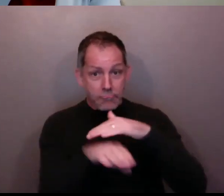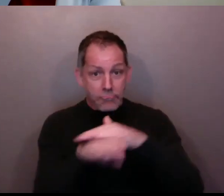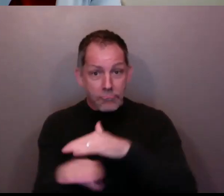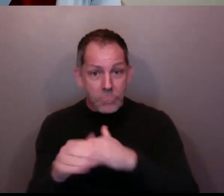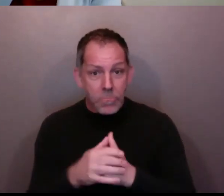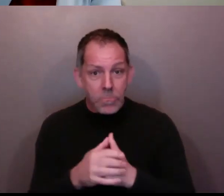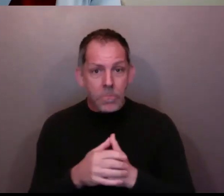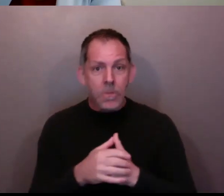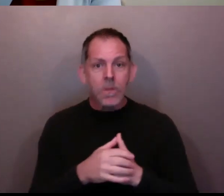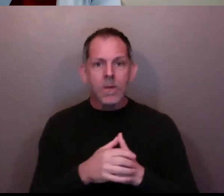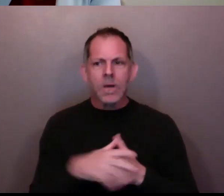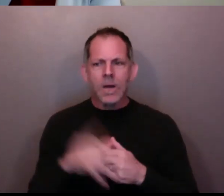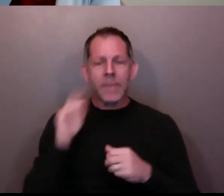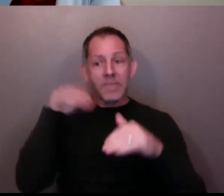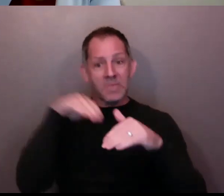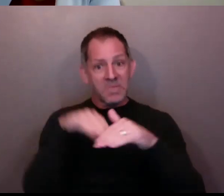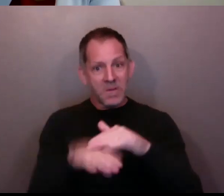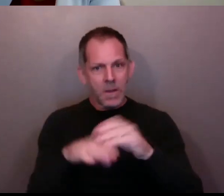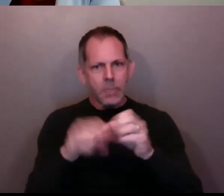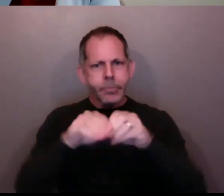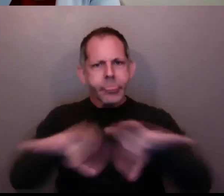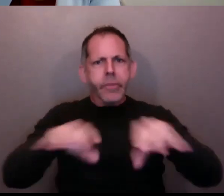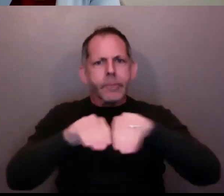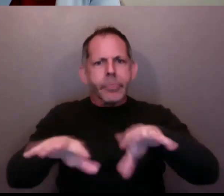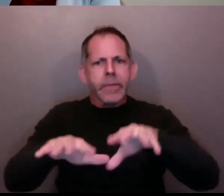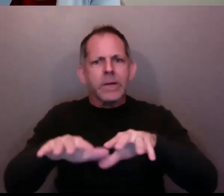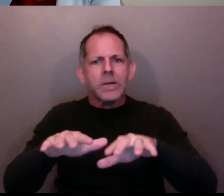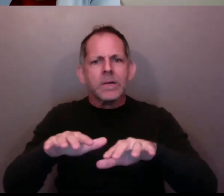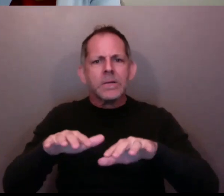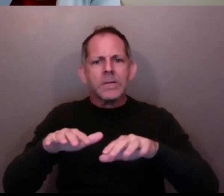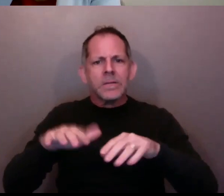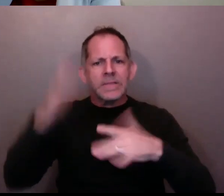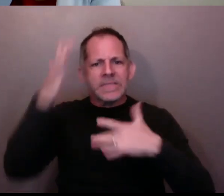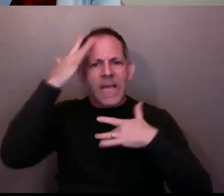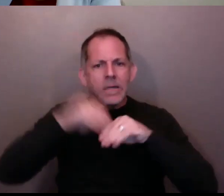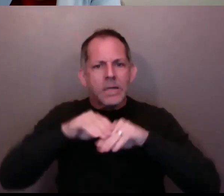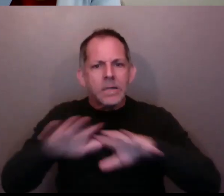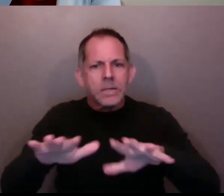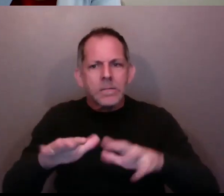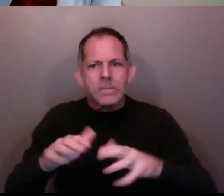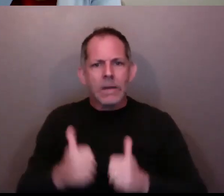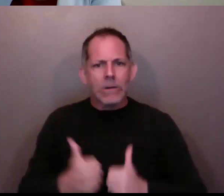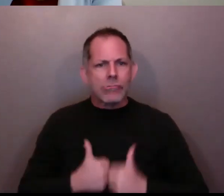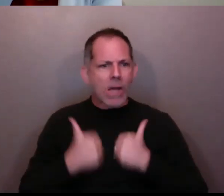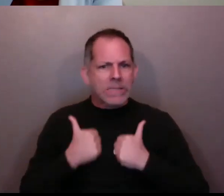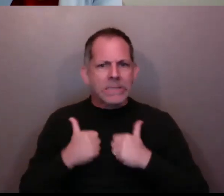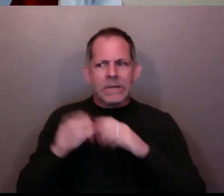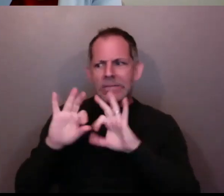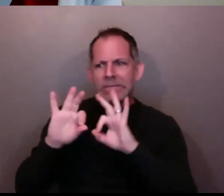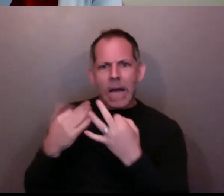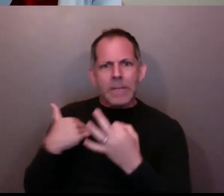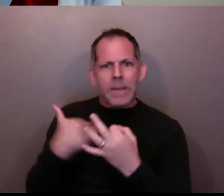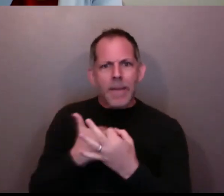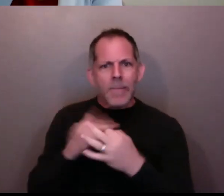let residents and their family members know visitation will not be allowed there for a few weeks where there are outbreaks?